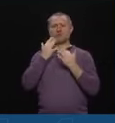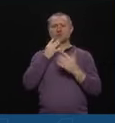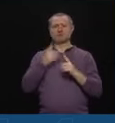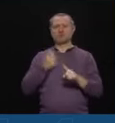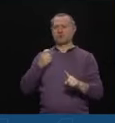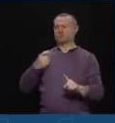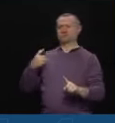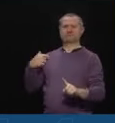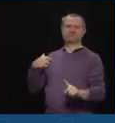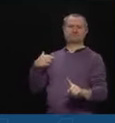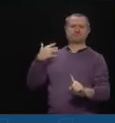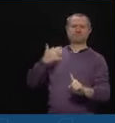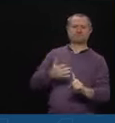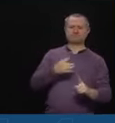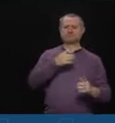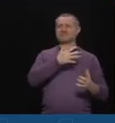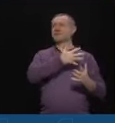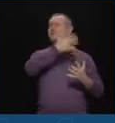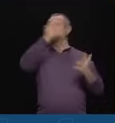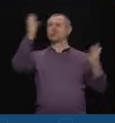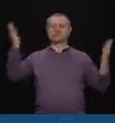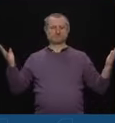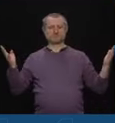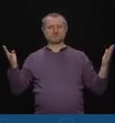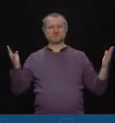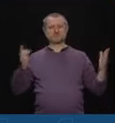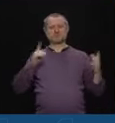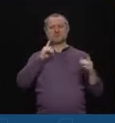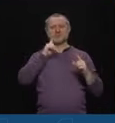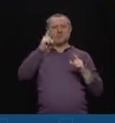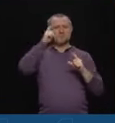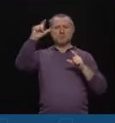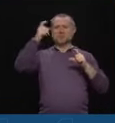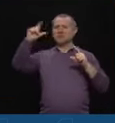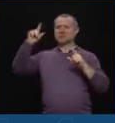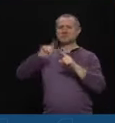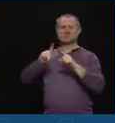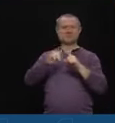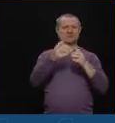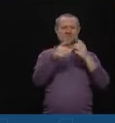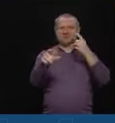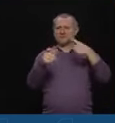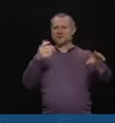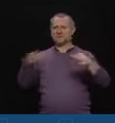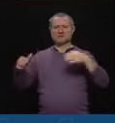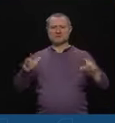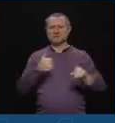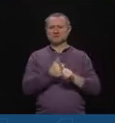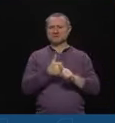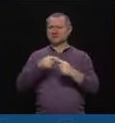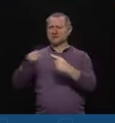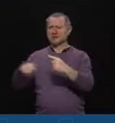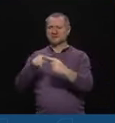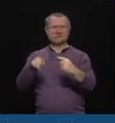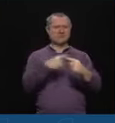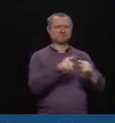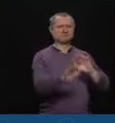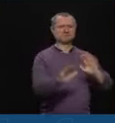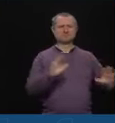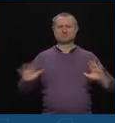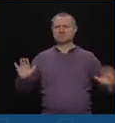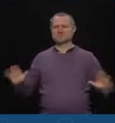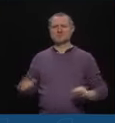moons divide themselves in cycles of 23. Holy Father, Holy Grail, we say praises for the Holy